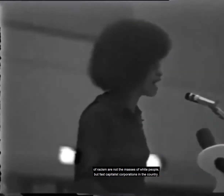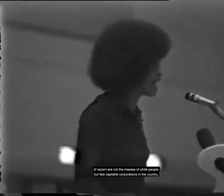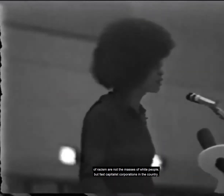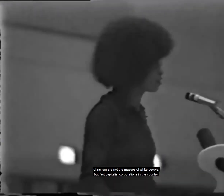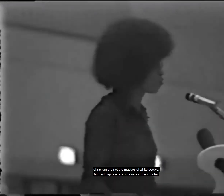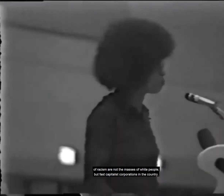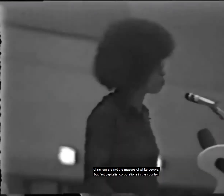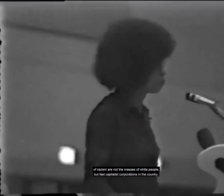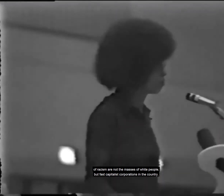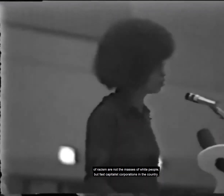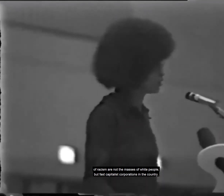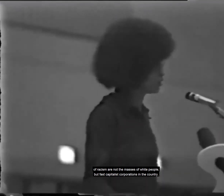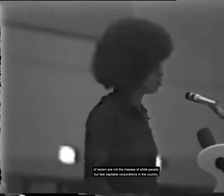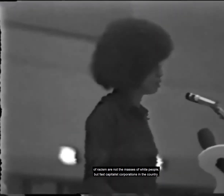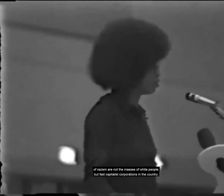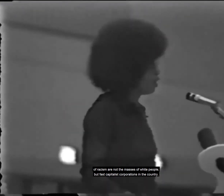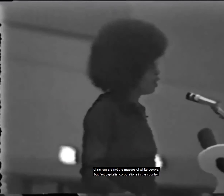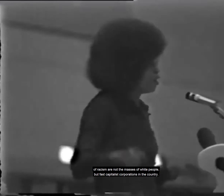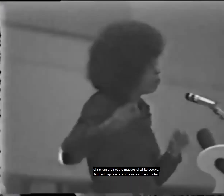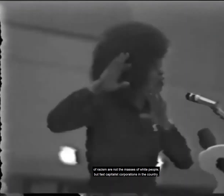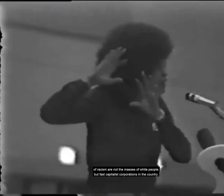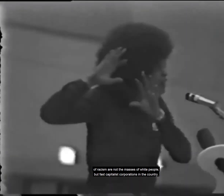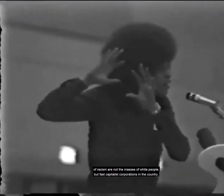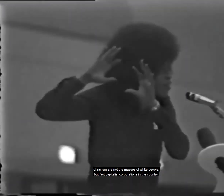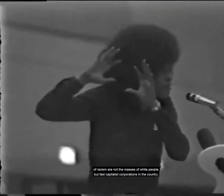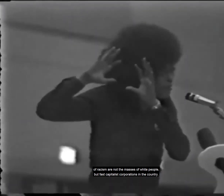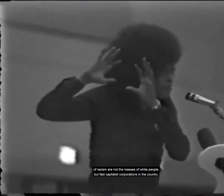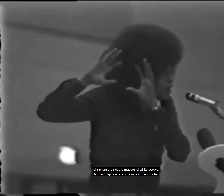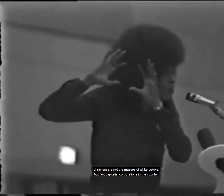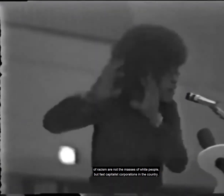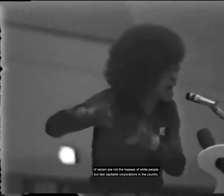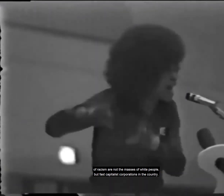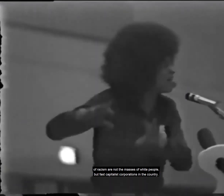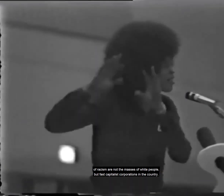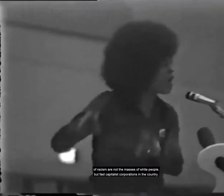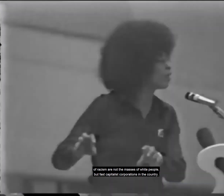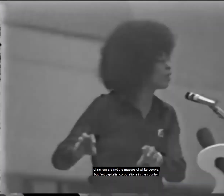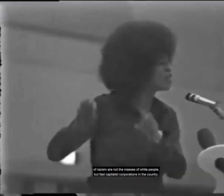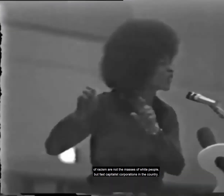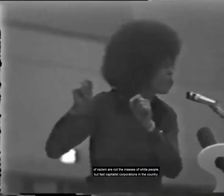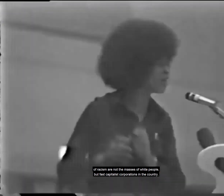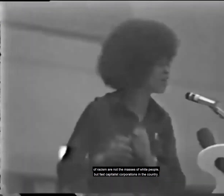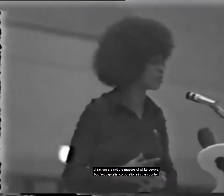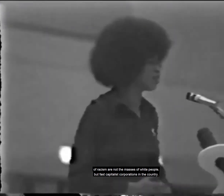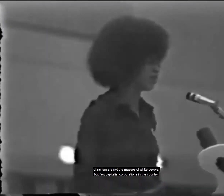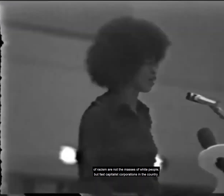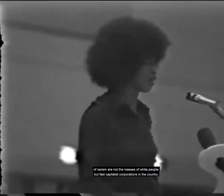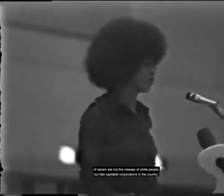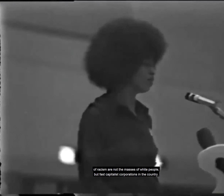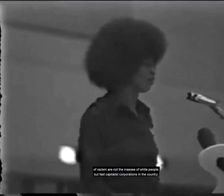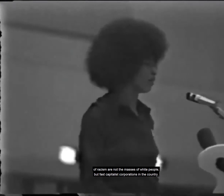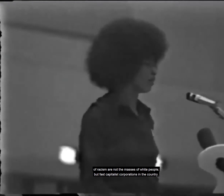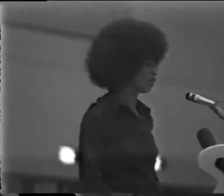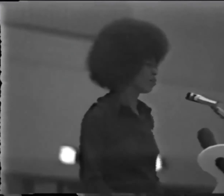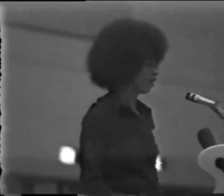the masses of white people, but the vast capitalist corporations in this